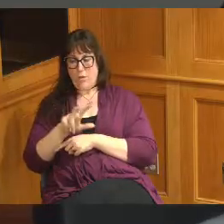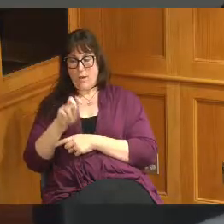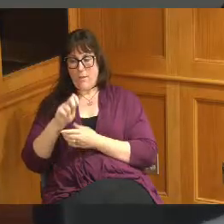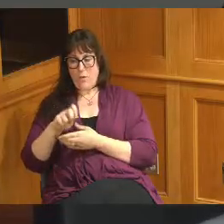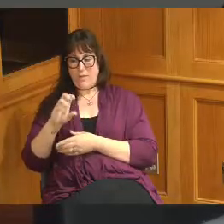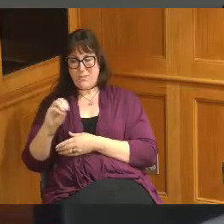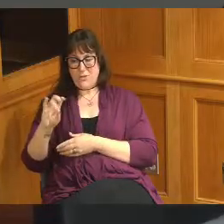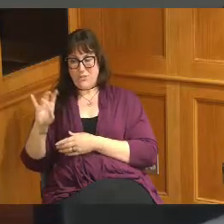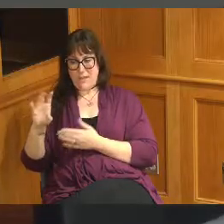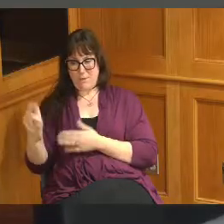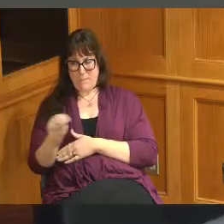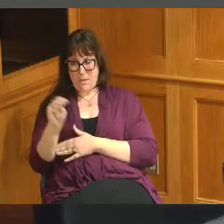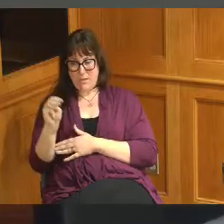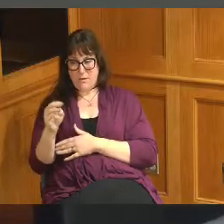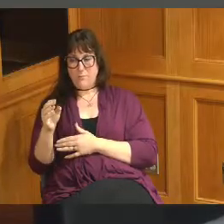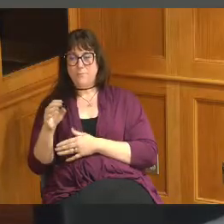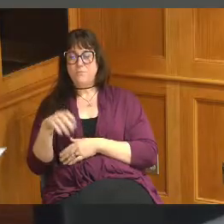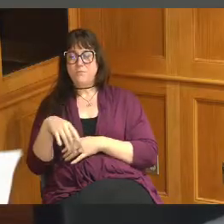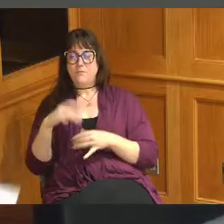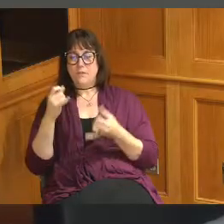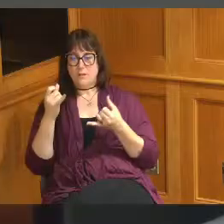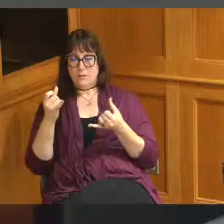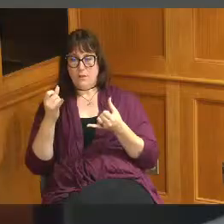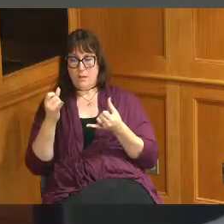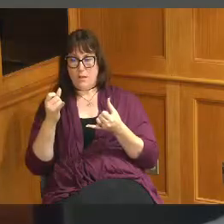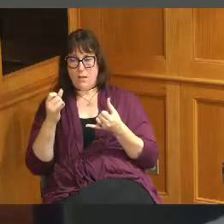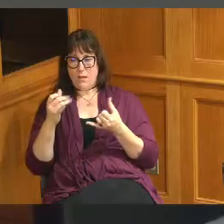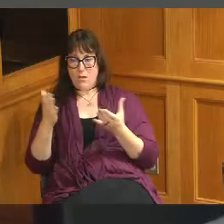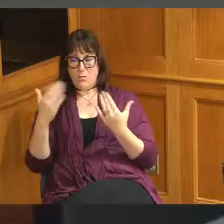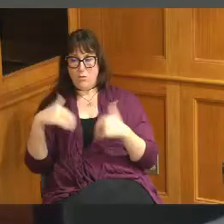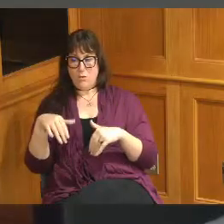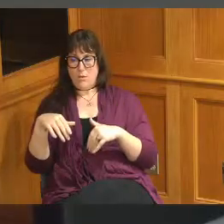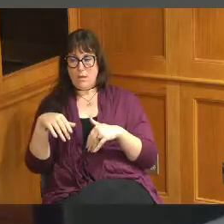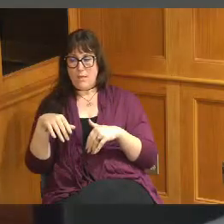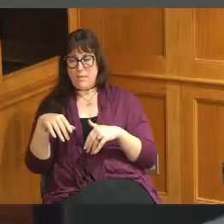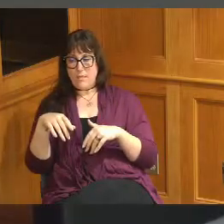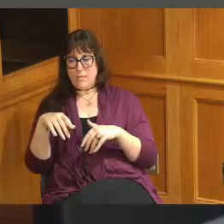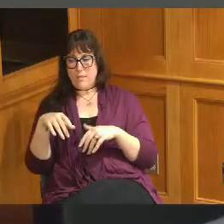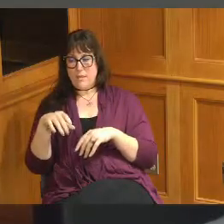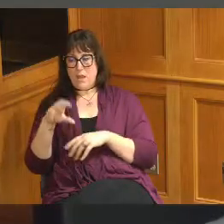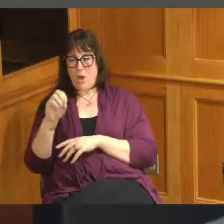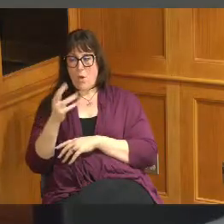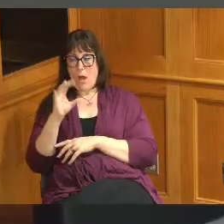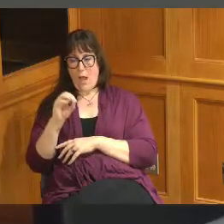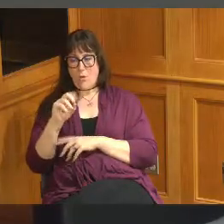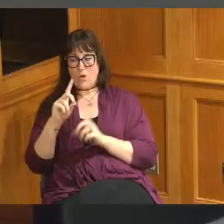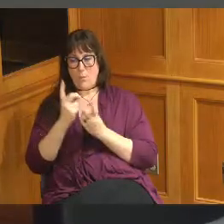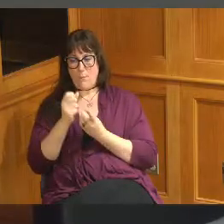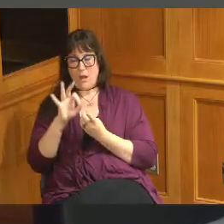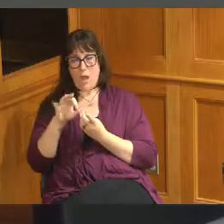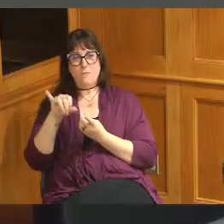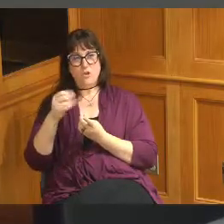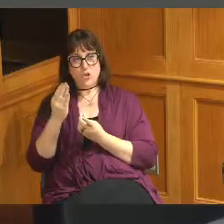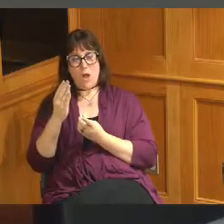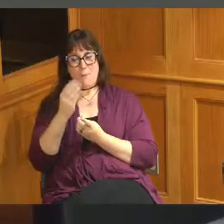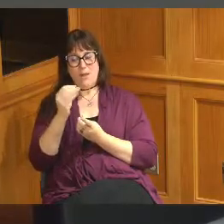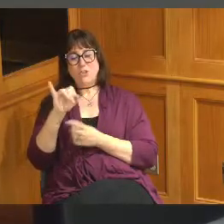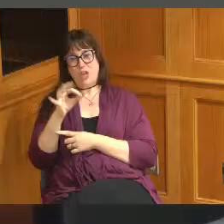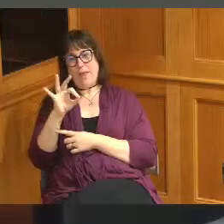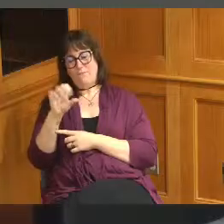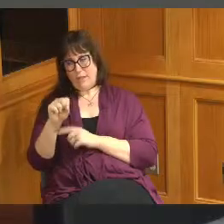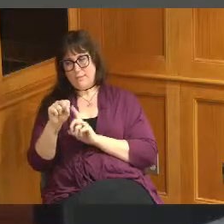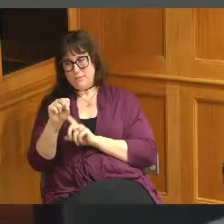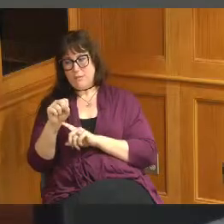We have a resolution authorizing a sub-grant agreement with the Ohio Department of Job and Family Services for as part of